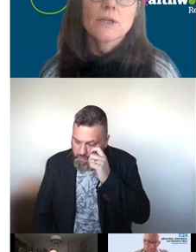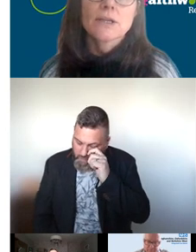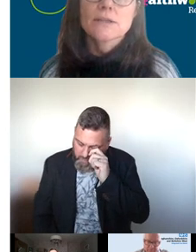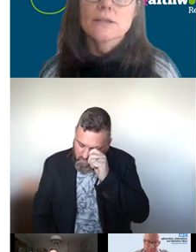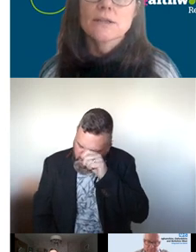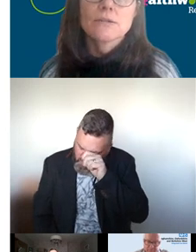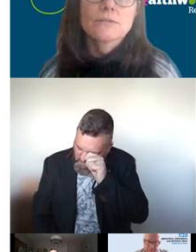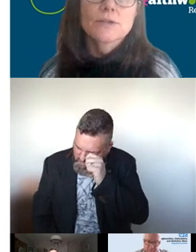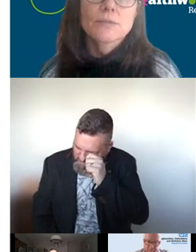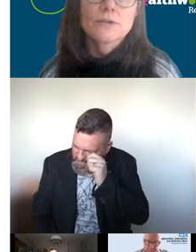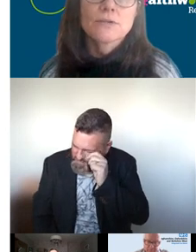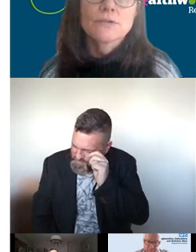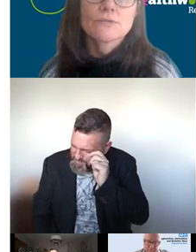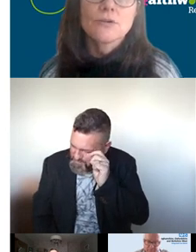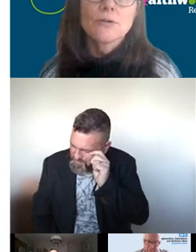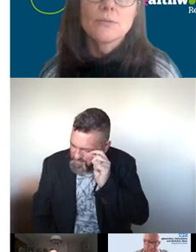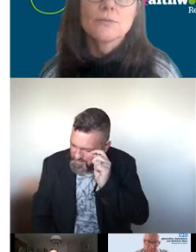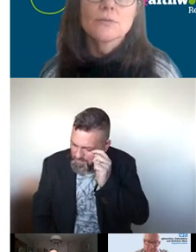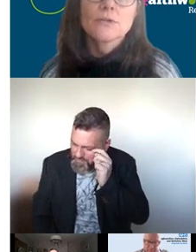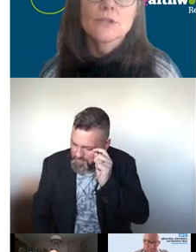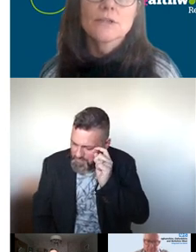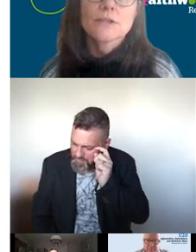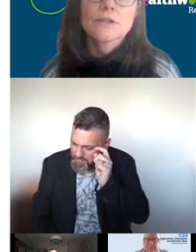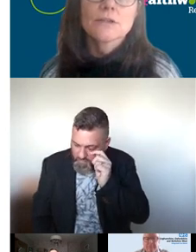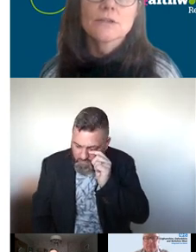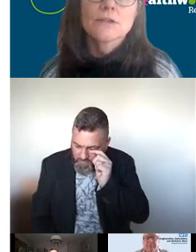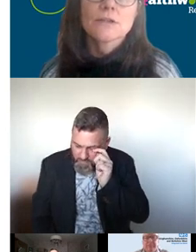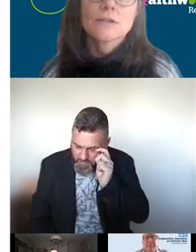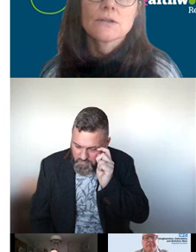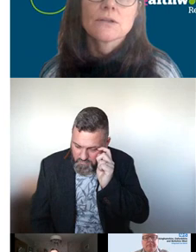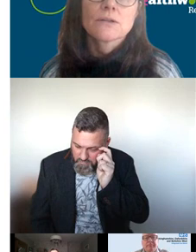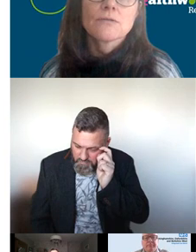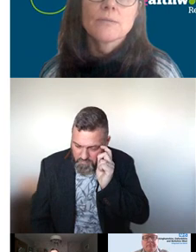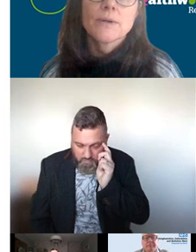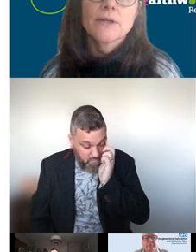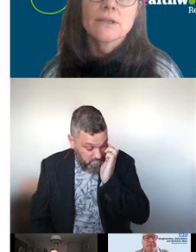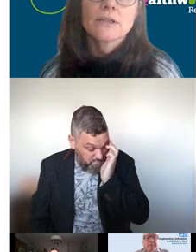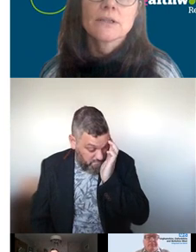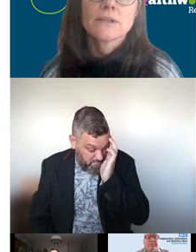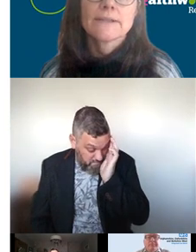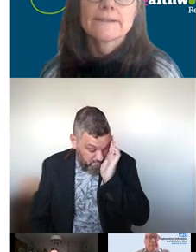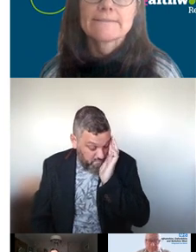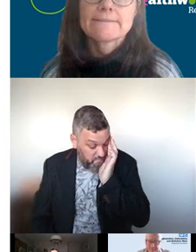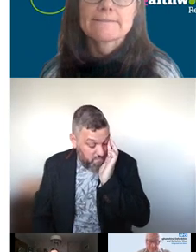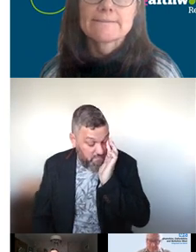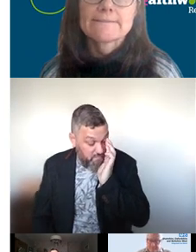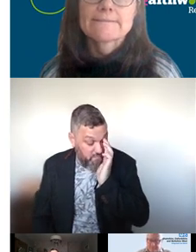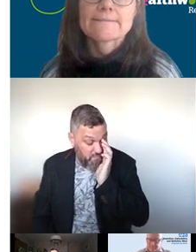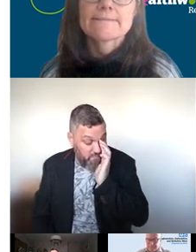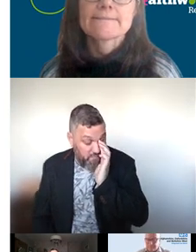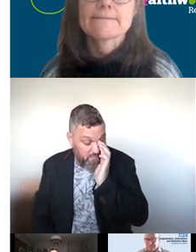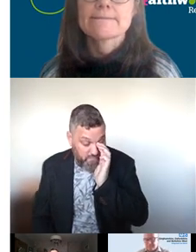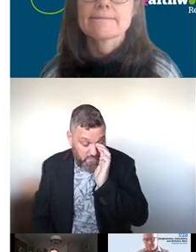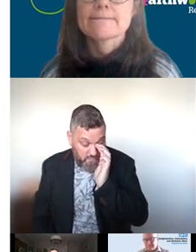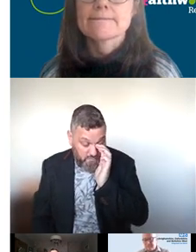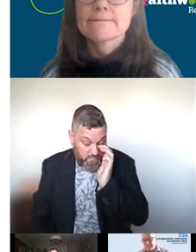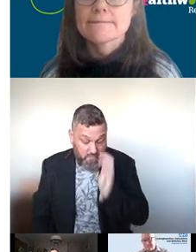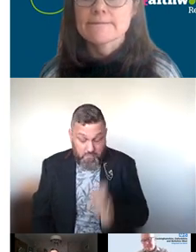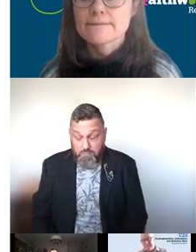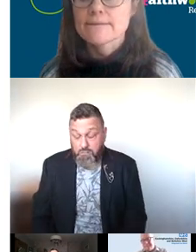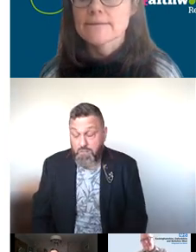Thank you. Who would like to respond? Rob, would you like to? Or Bowen? Yes, happy